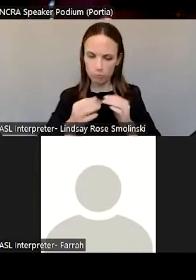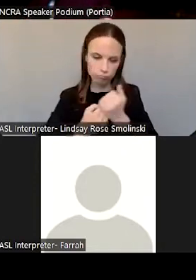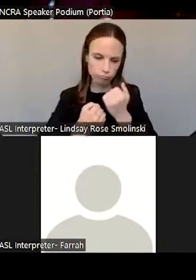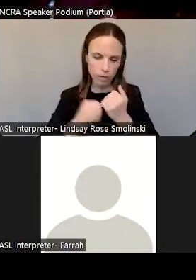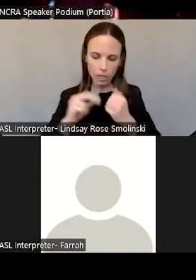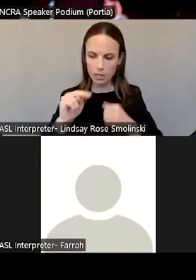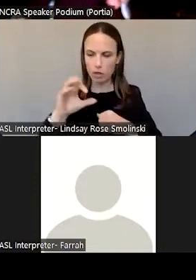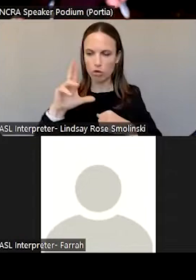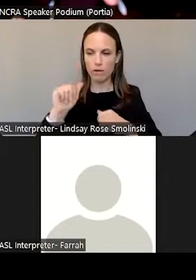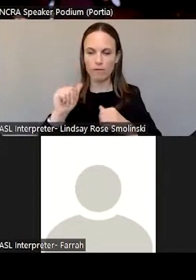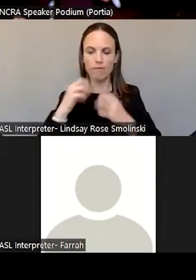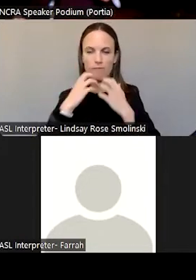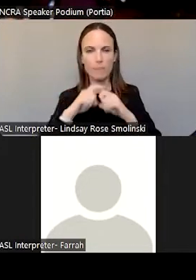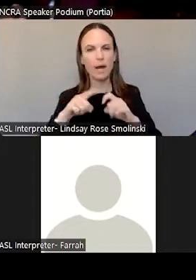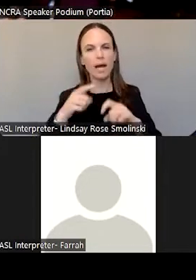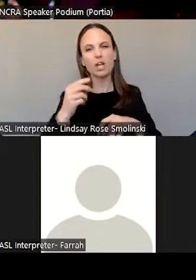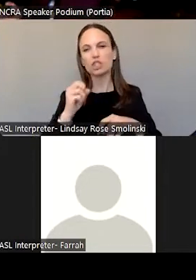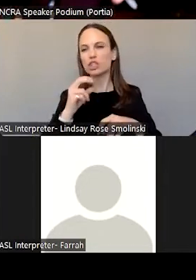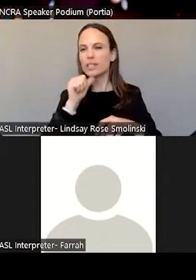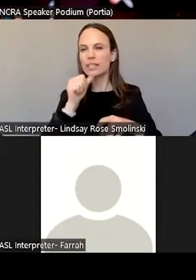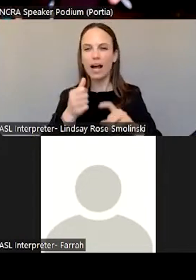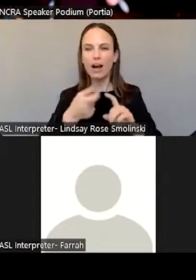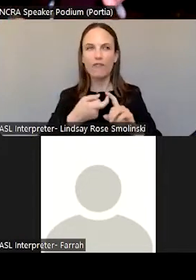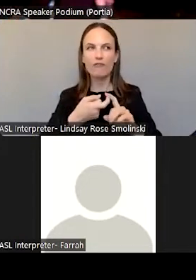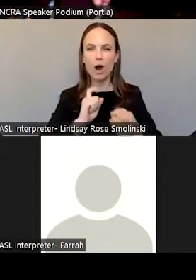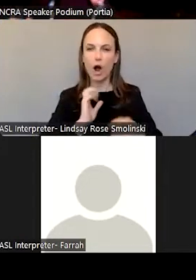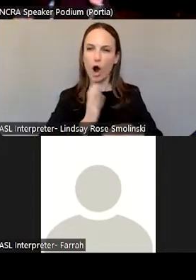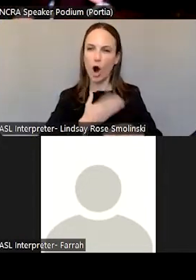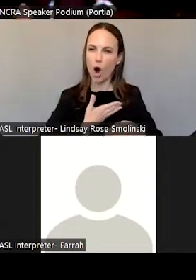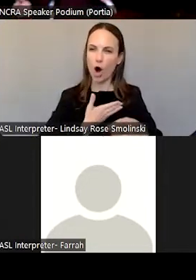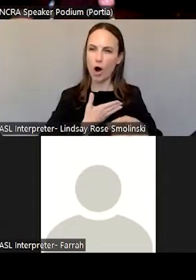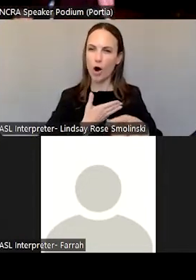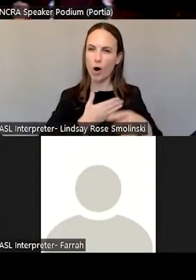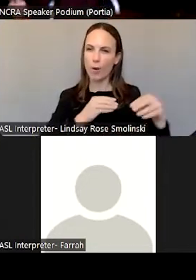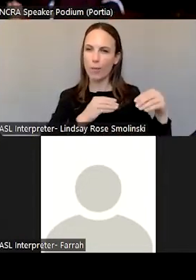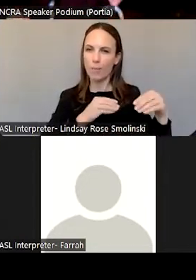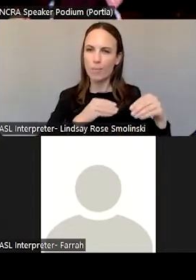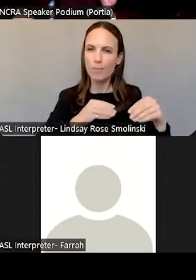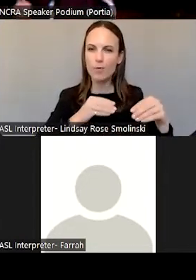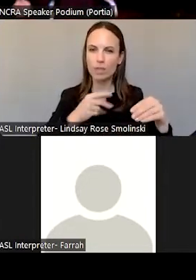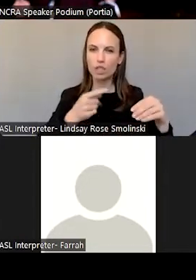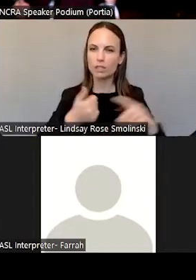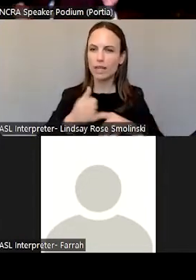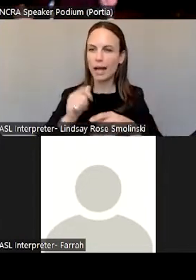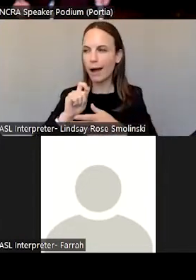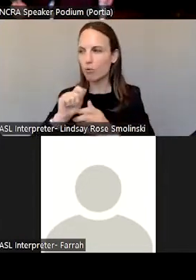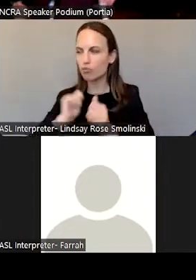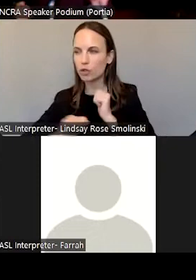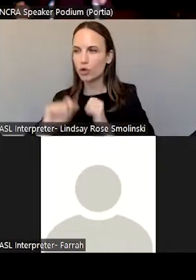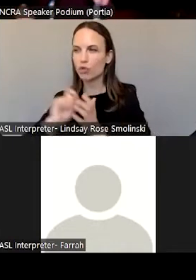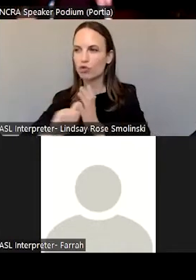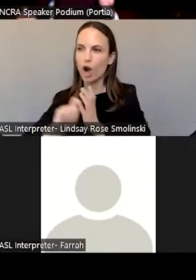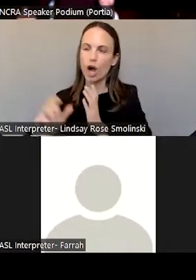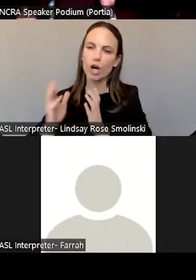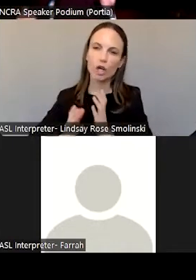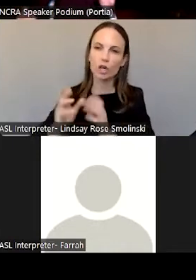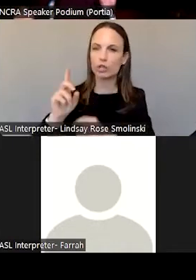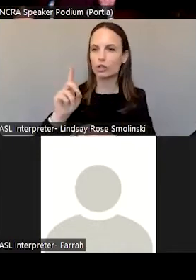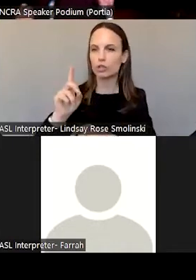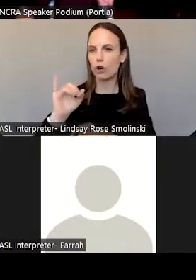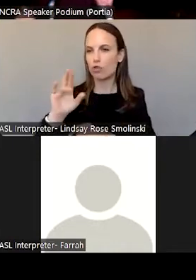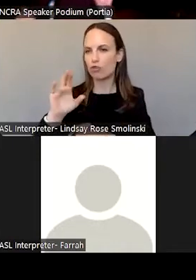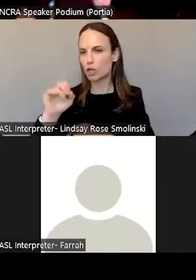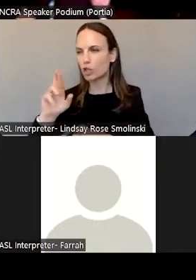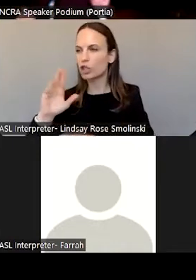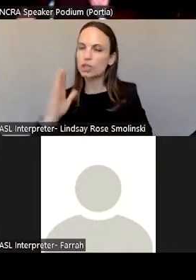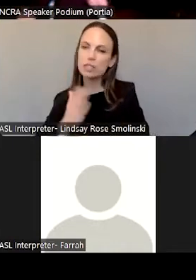NCRA values, but she doesn't really come from our movement. I mean, she is an actor and a writer and a director and a